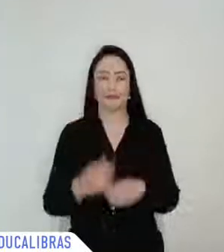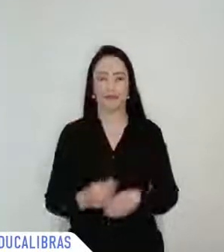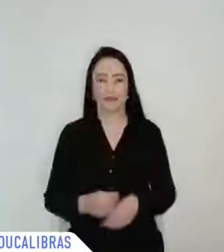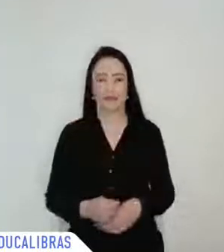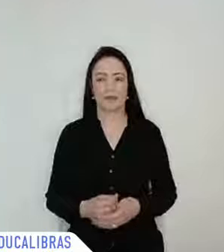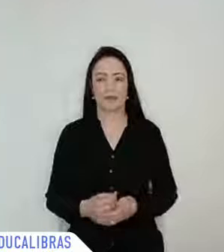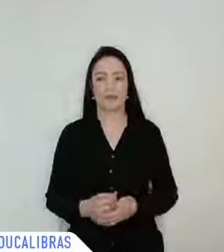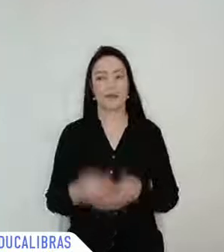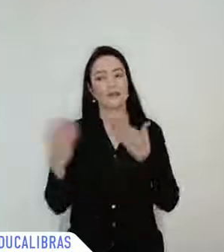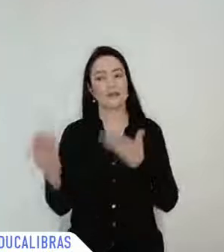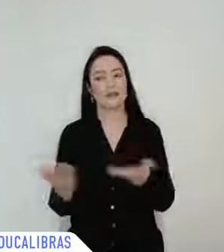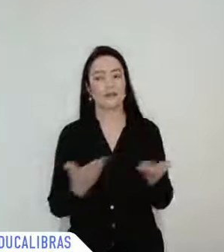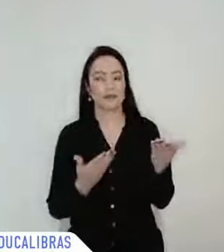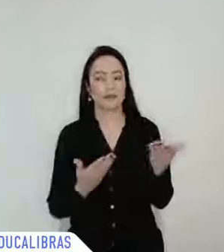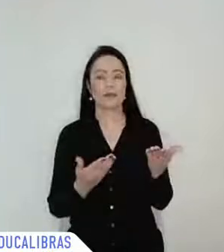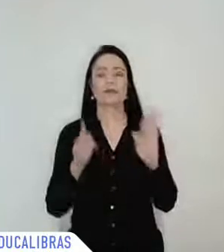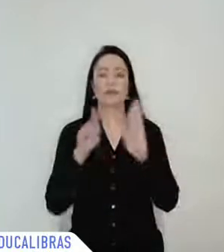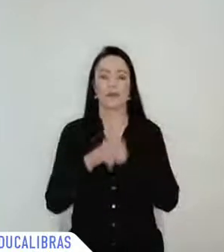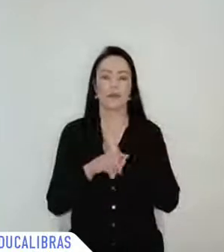Thank you very much, Emmanuel.